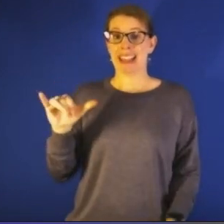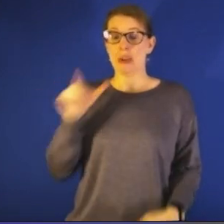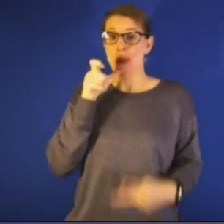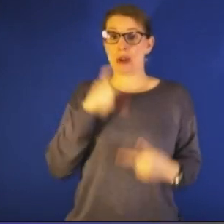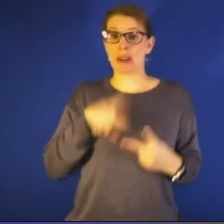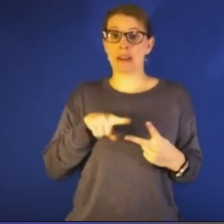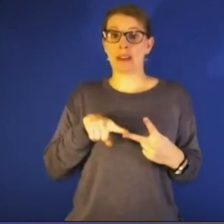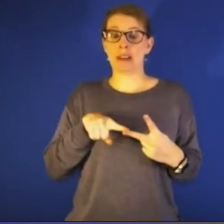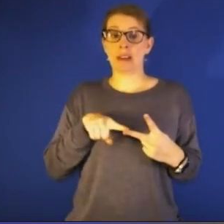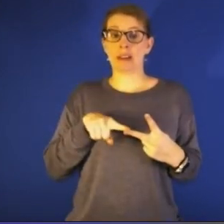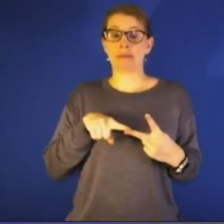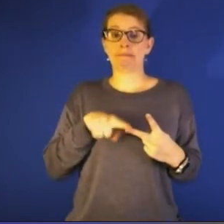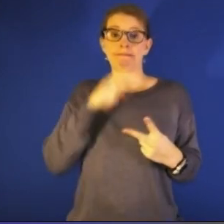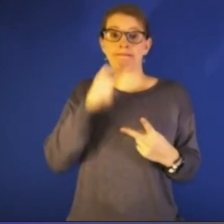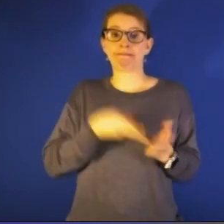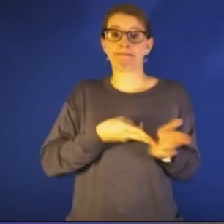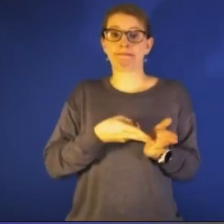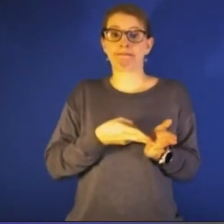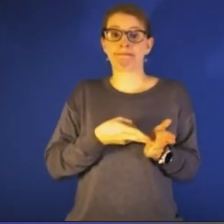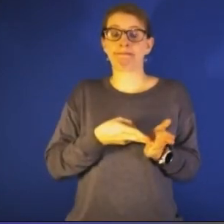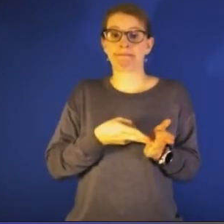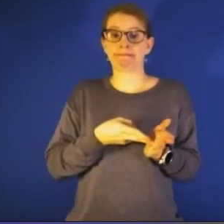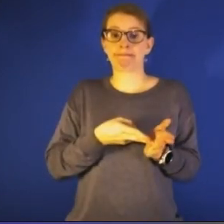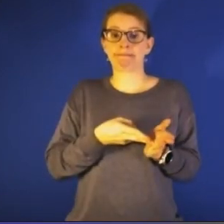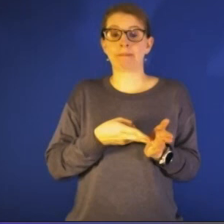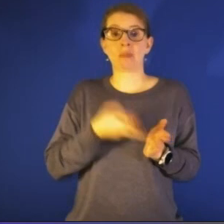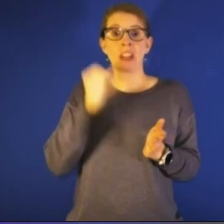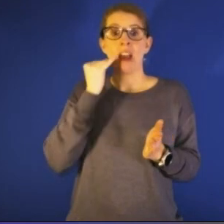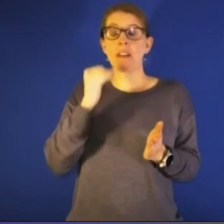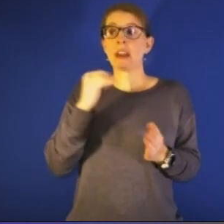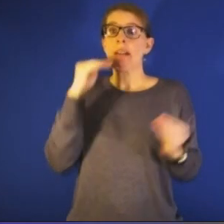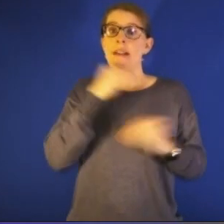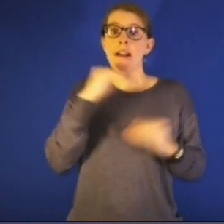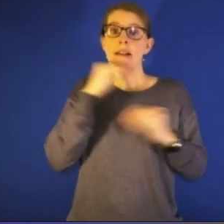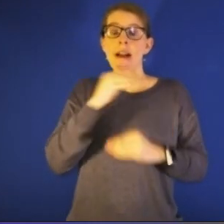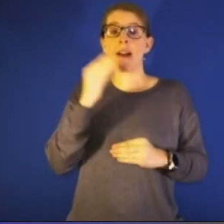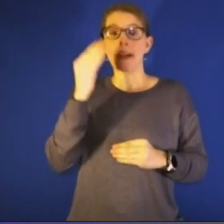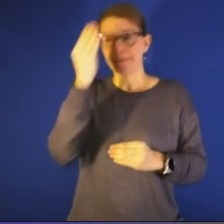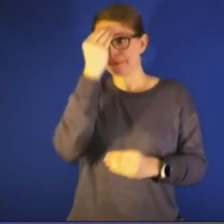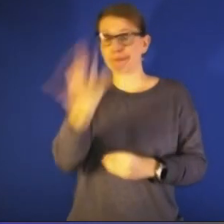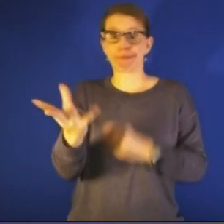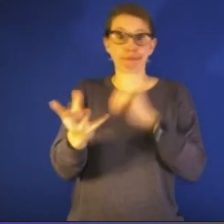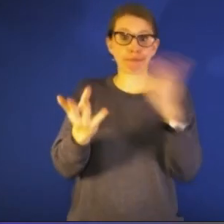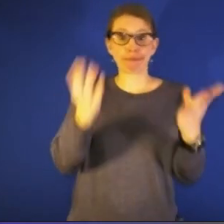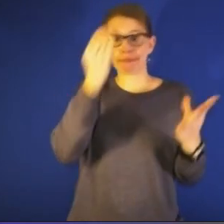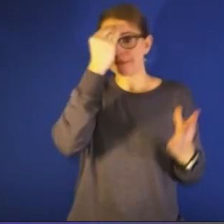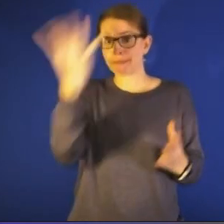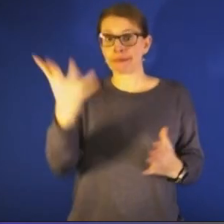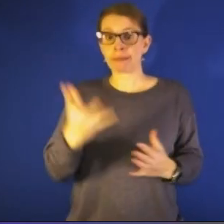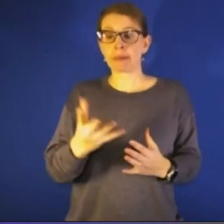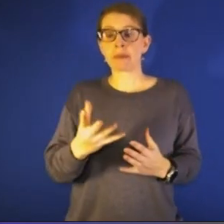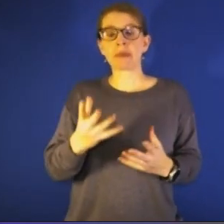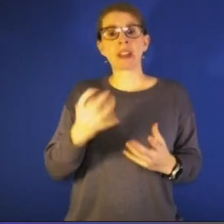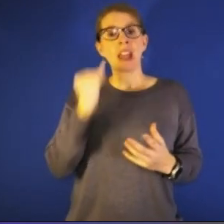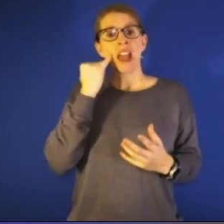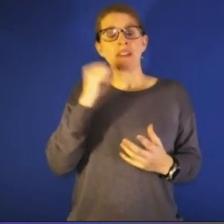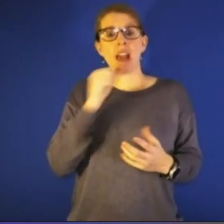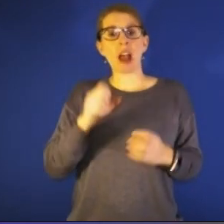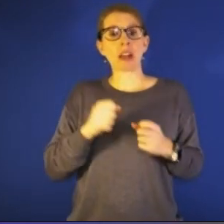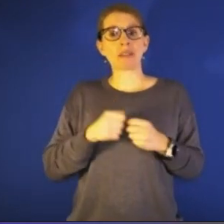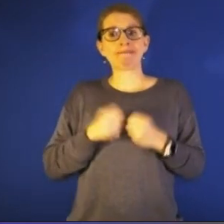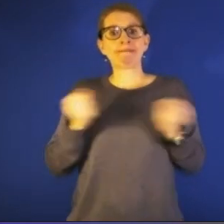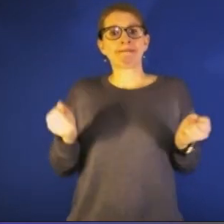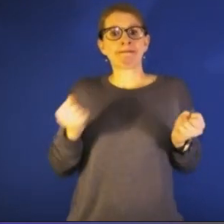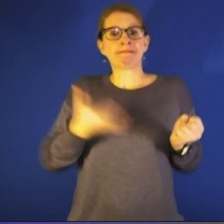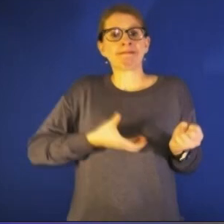is dishonesty. Because if we don't tell the truth, and if we don't just be open and honest about things, then